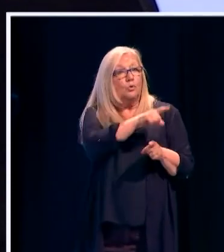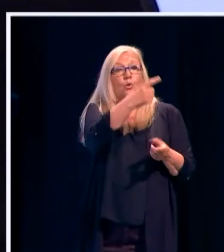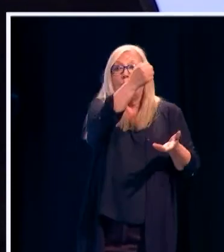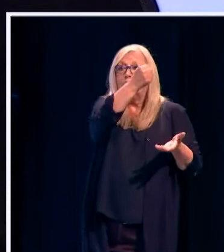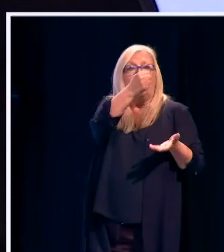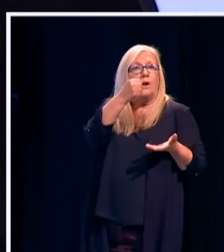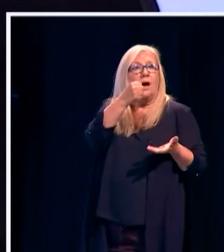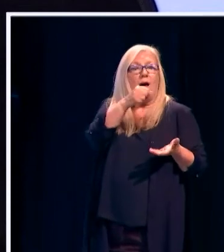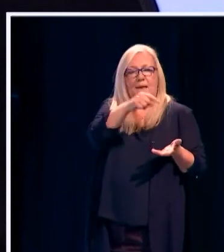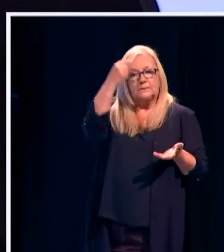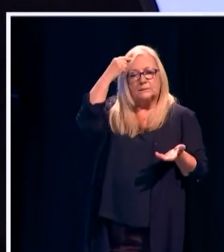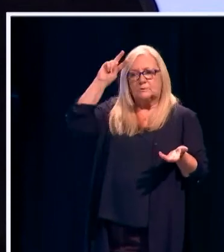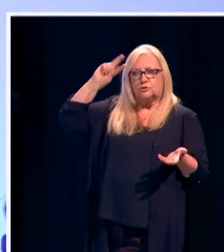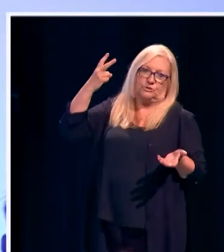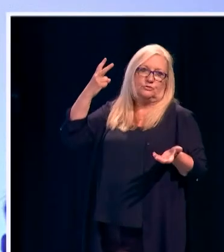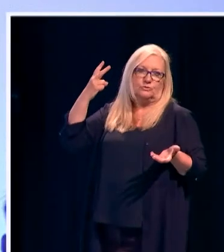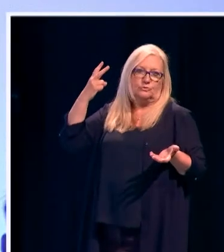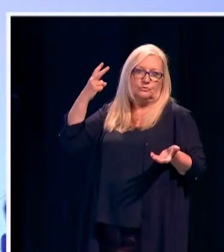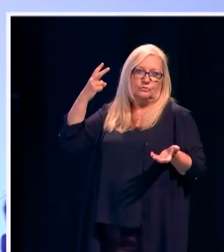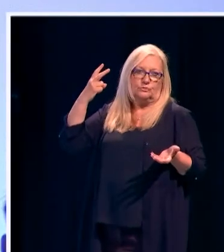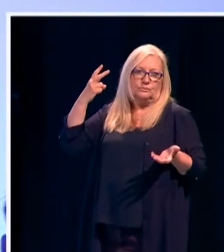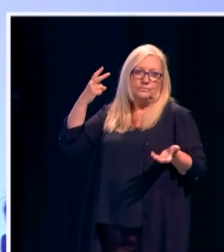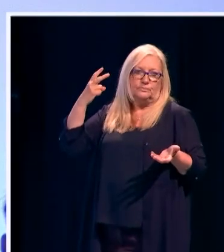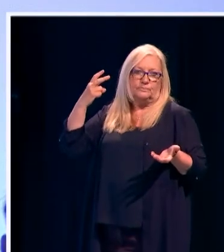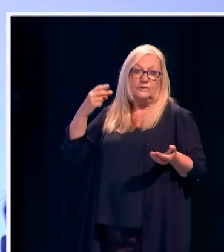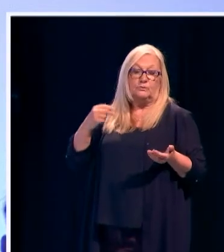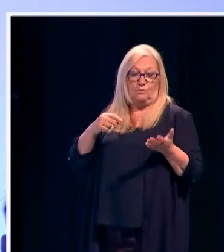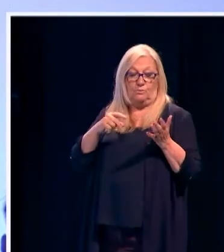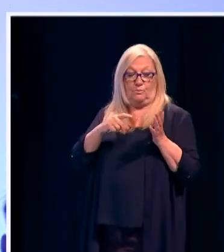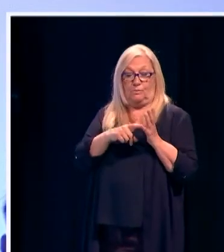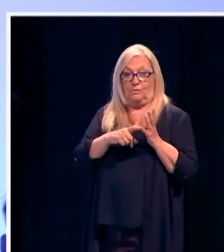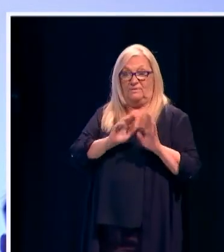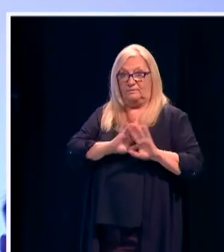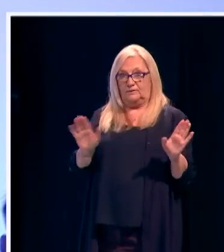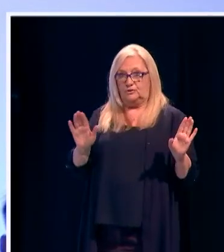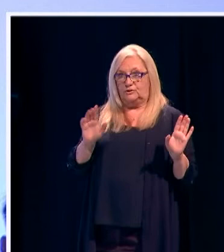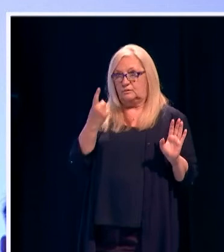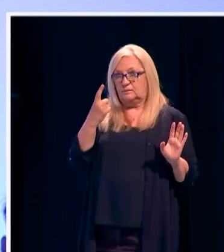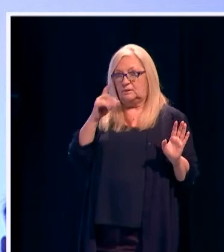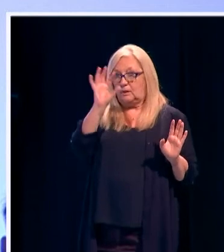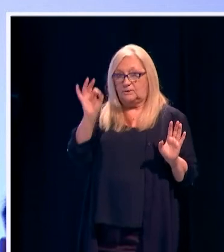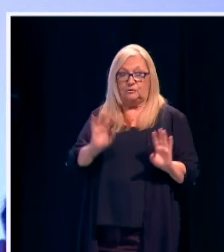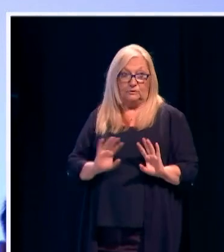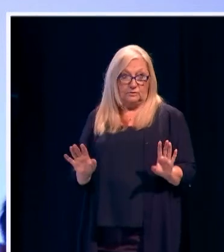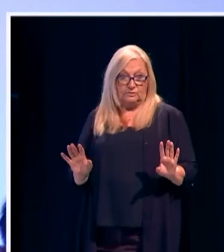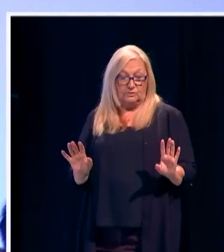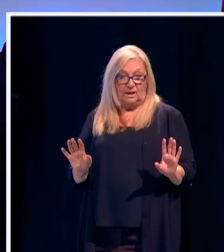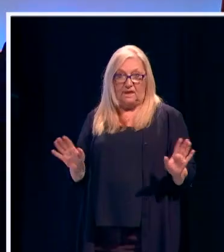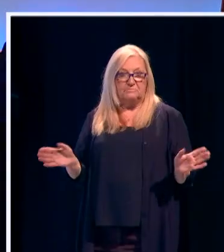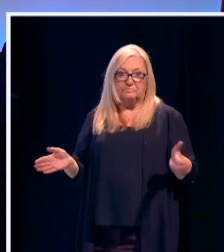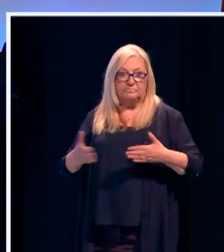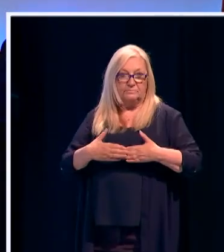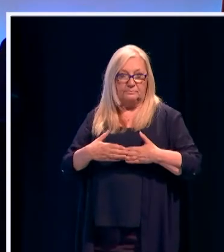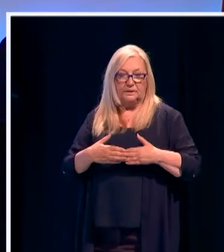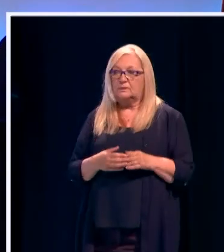also. Okay, thank you very much. Maybe we can go for last question before we wrap up. How do